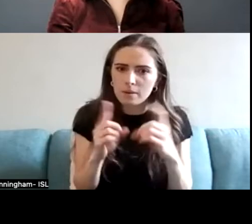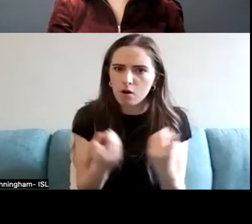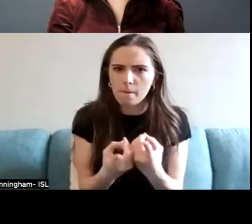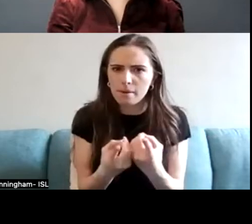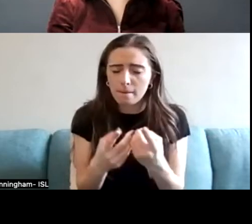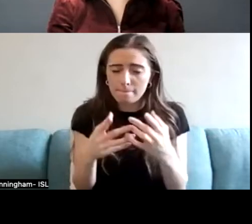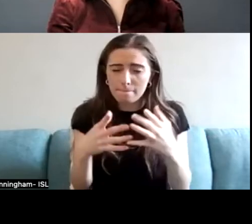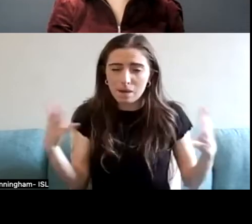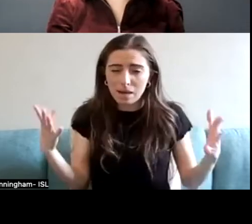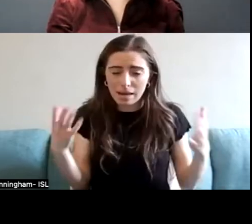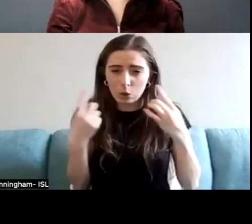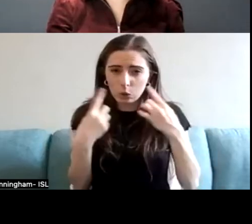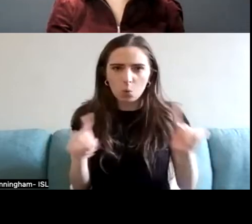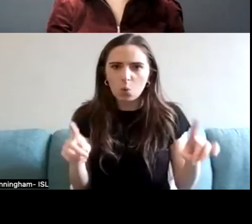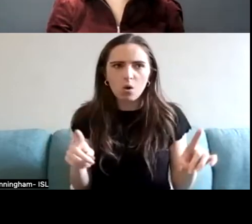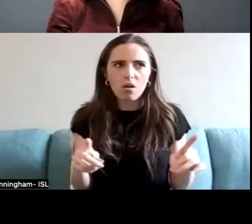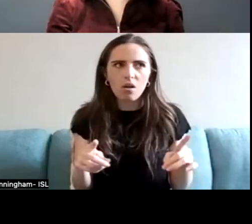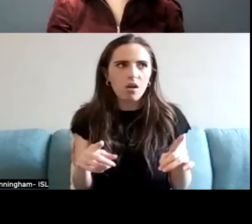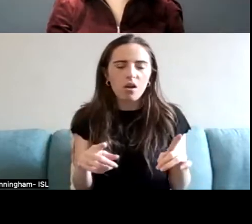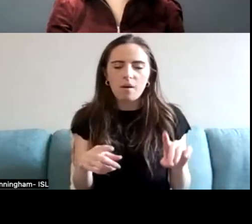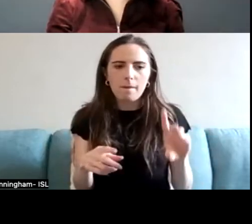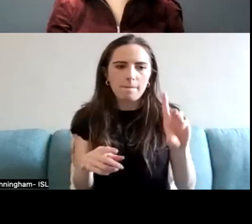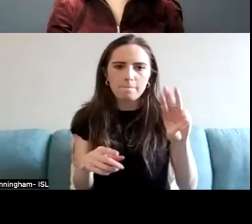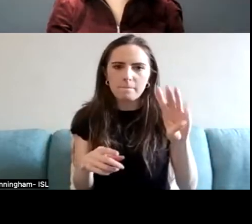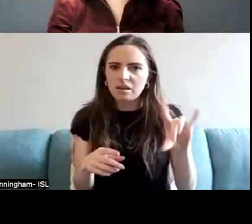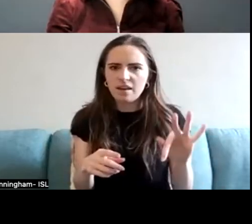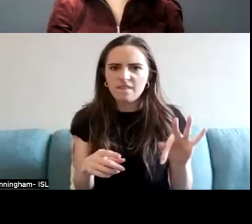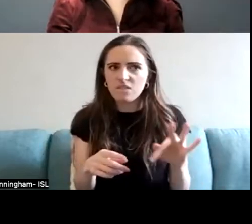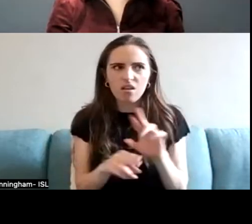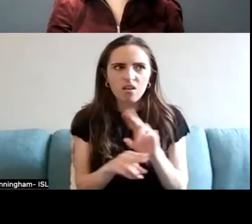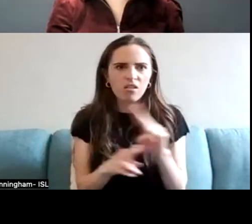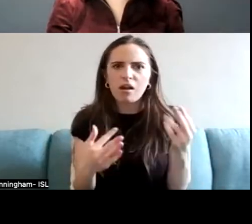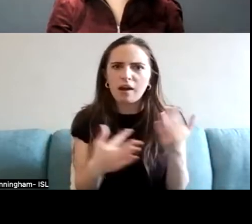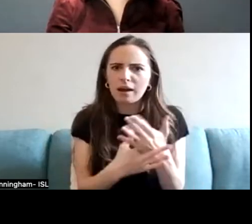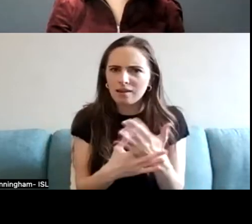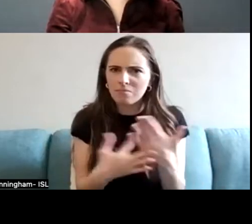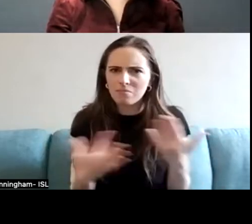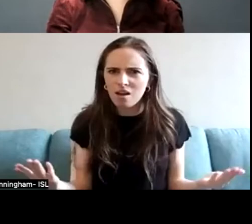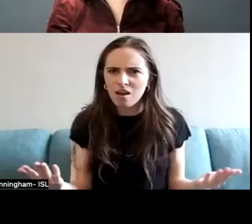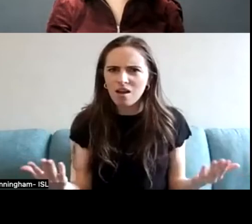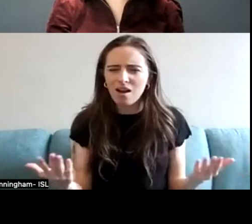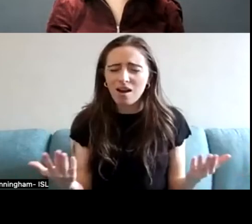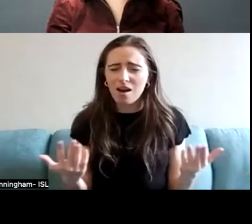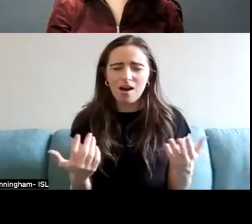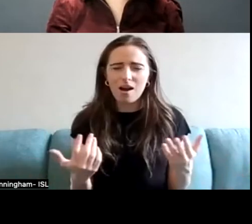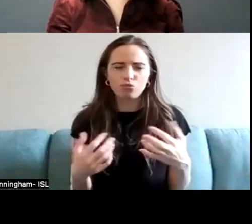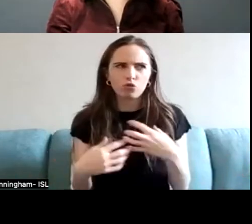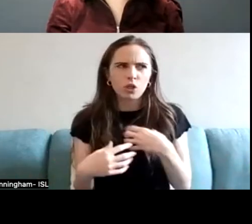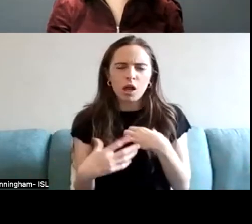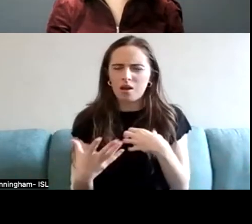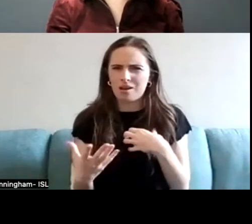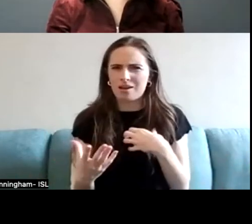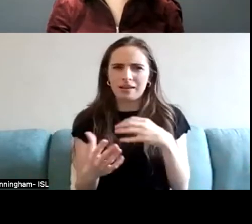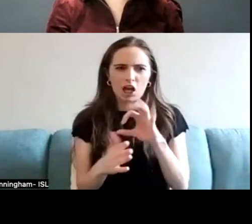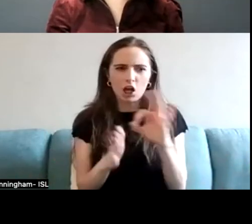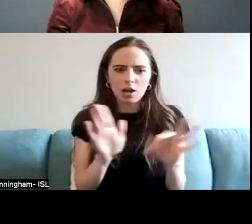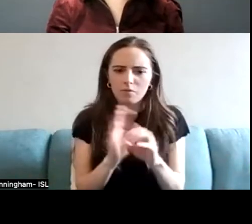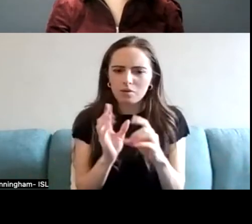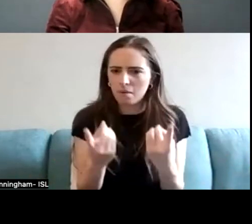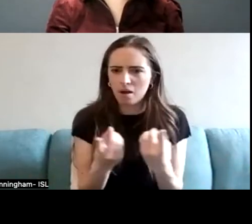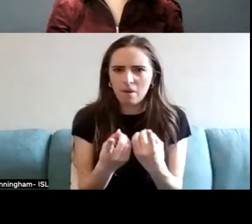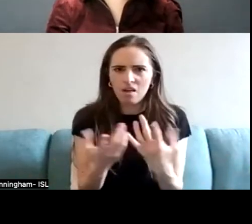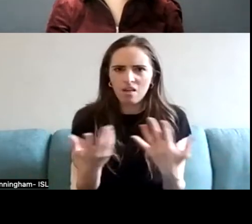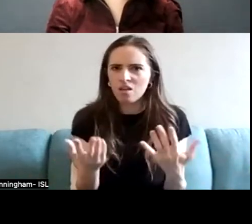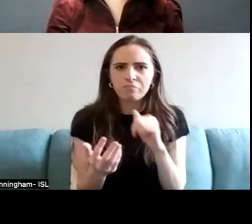the amount of inaccessible PDFs that are out there. It's not particularly uncommon. But you might receive, for